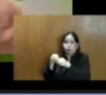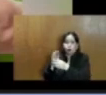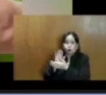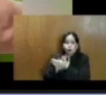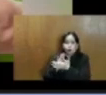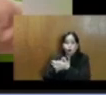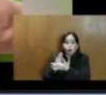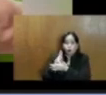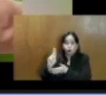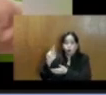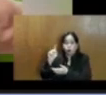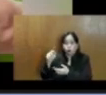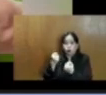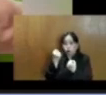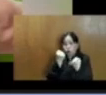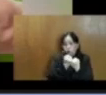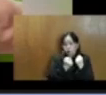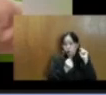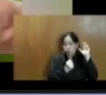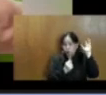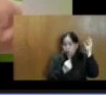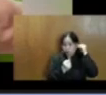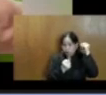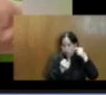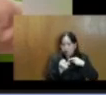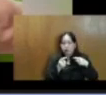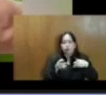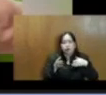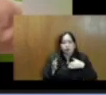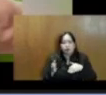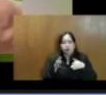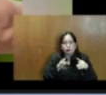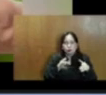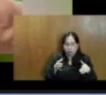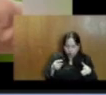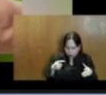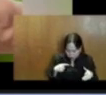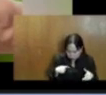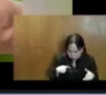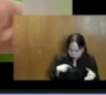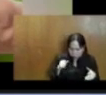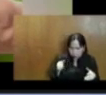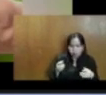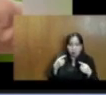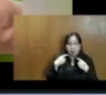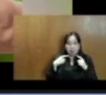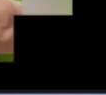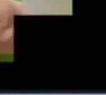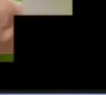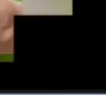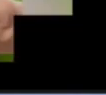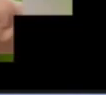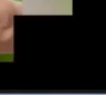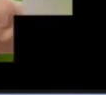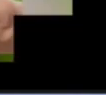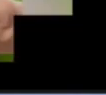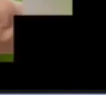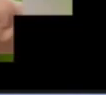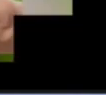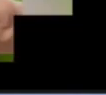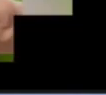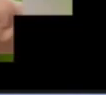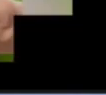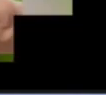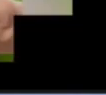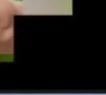it needs the support of government, maybe some strategy or some circular can be done. You've got to make sure also that your curriculum